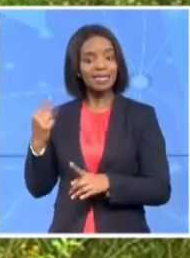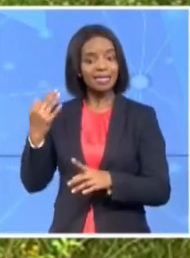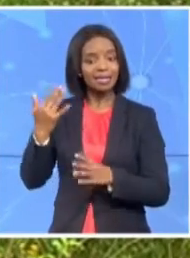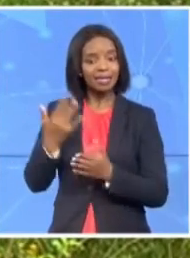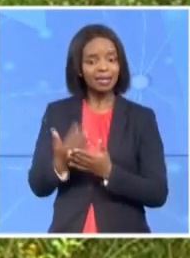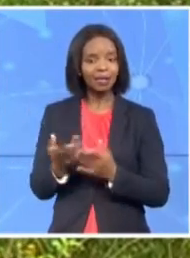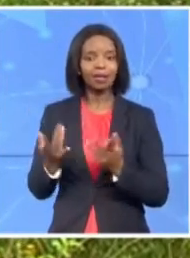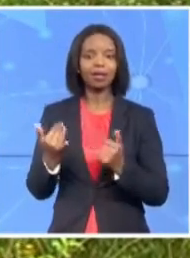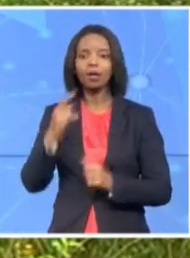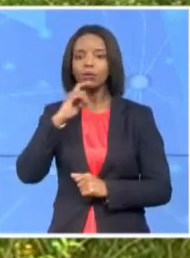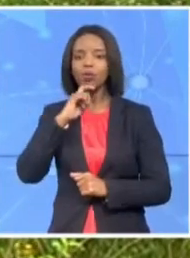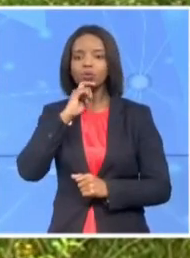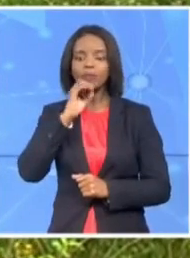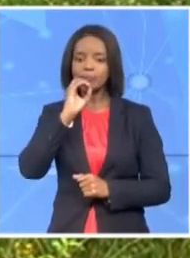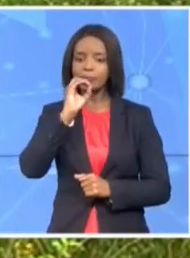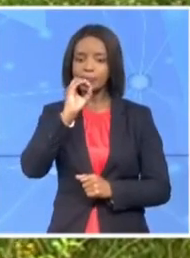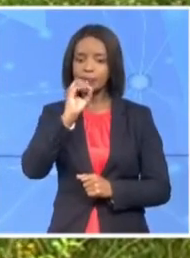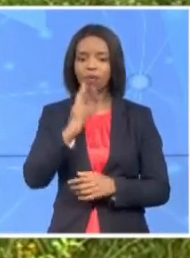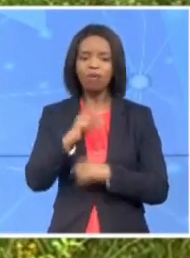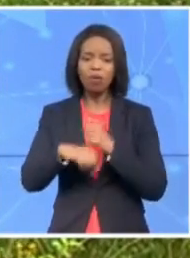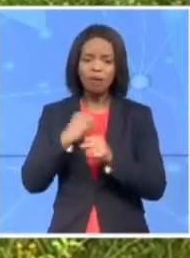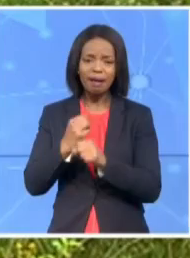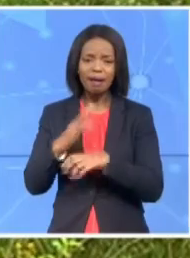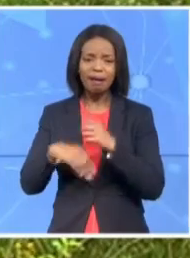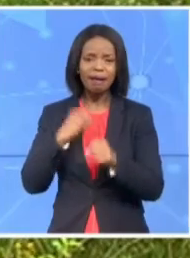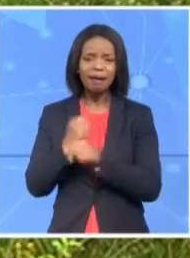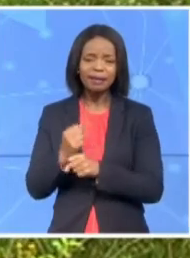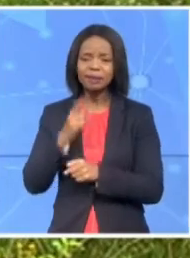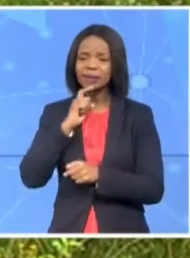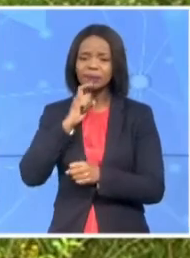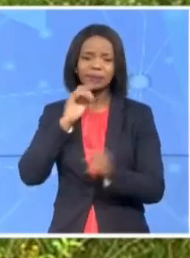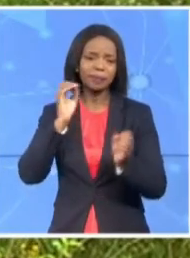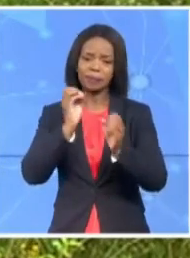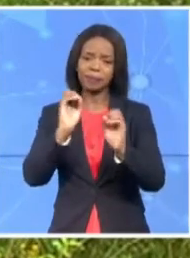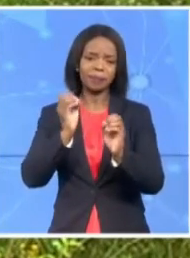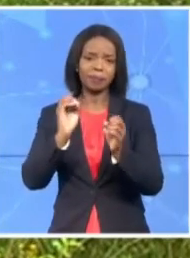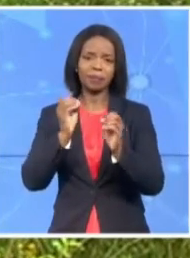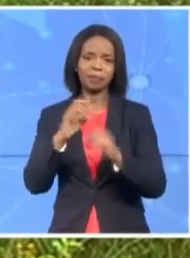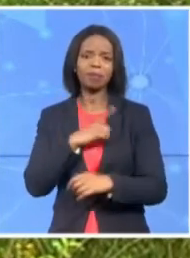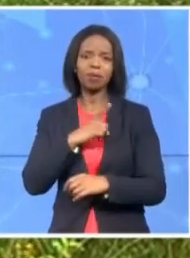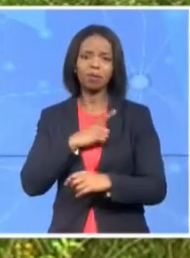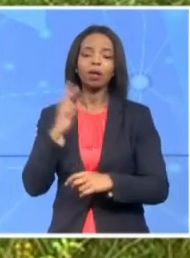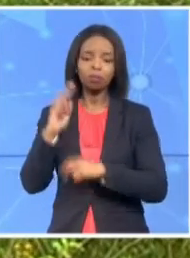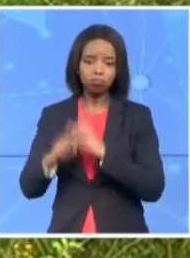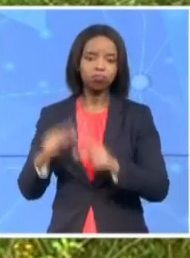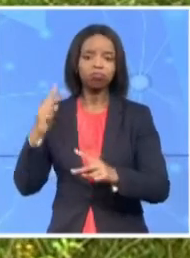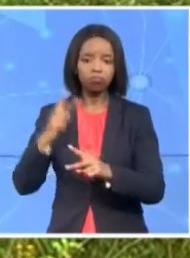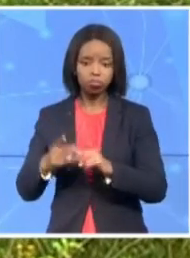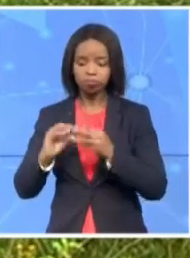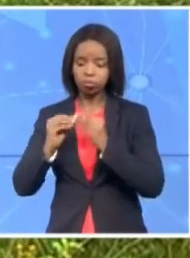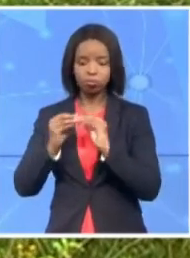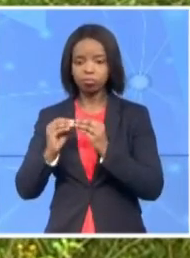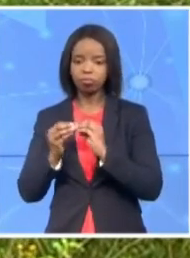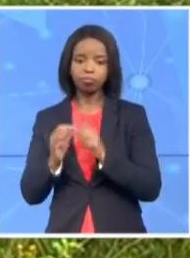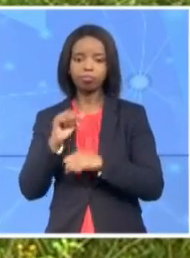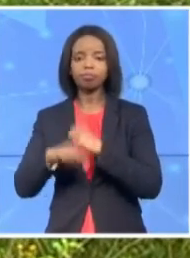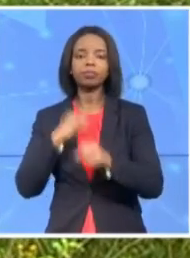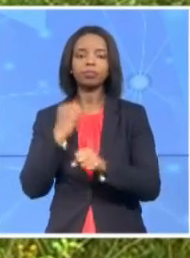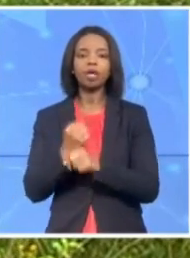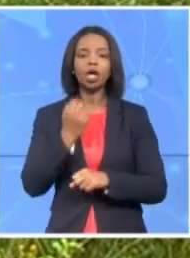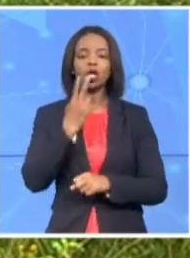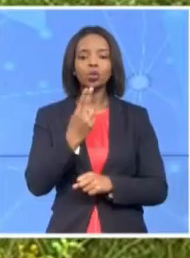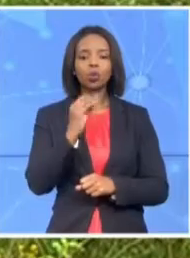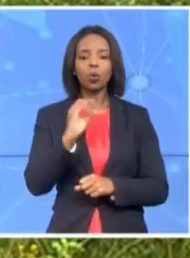now. It was renovated or rebuilt in 2006, just as part of commemoration for the 100